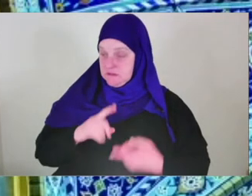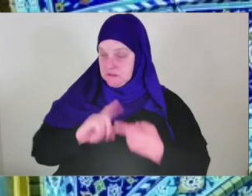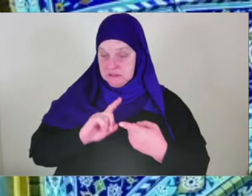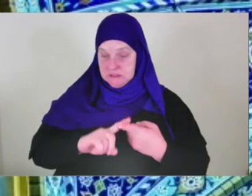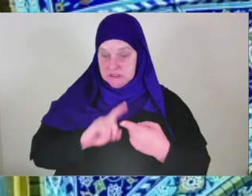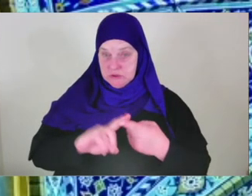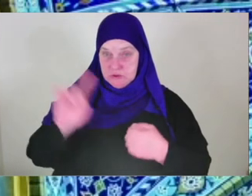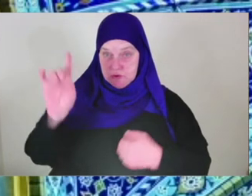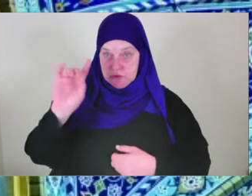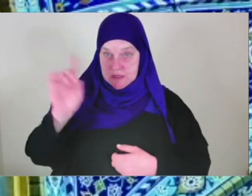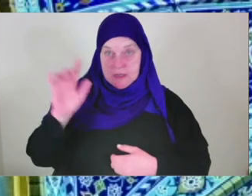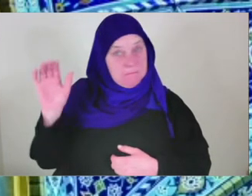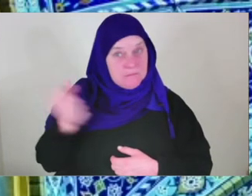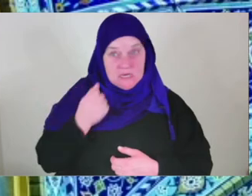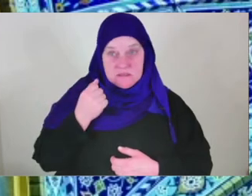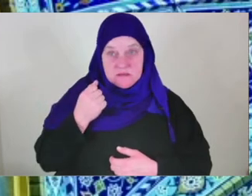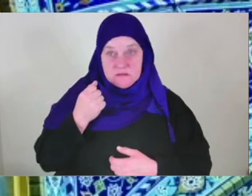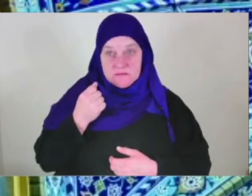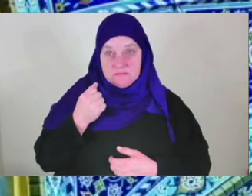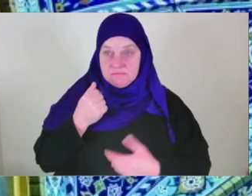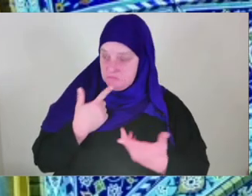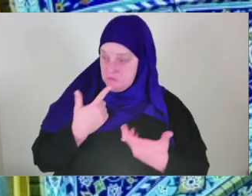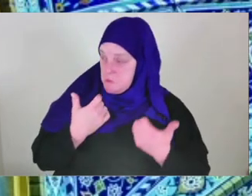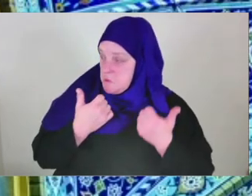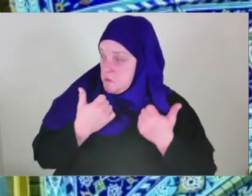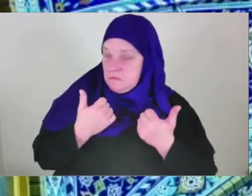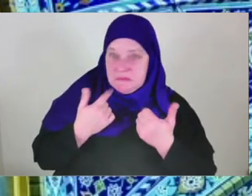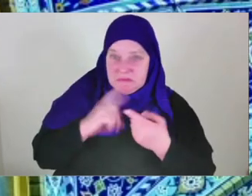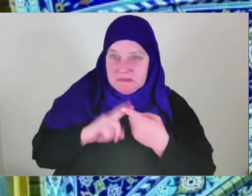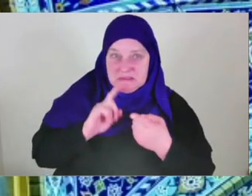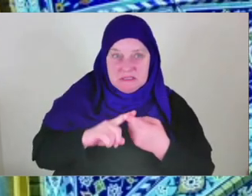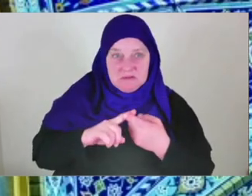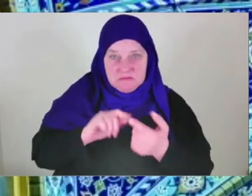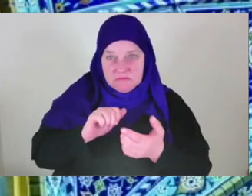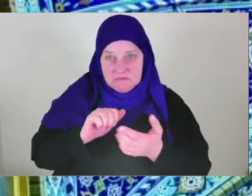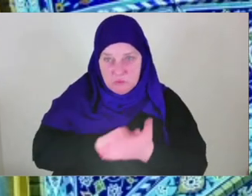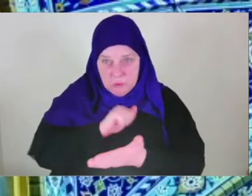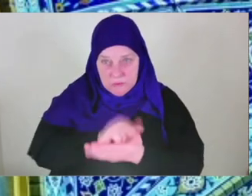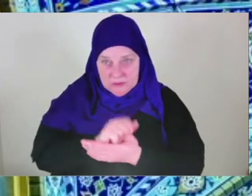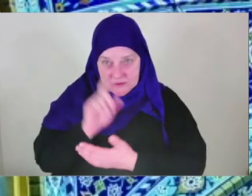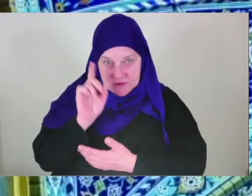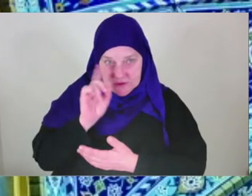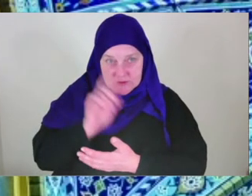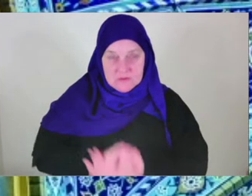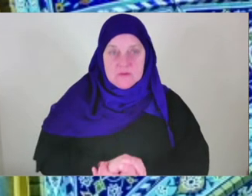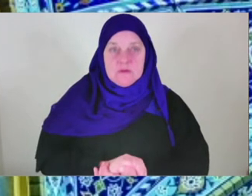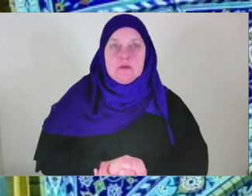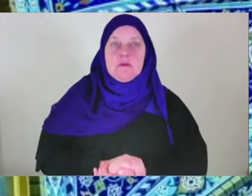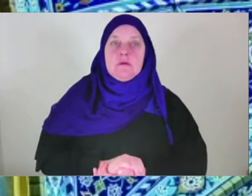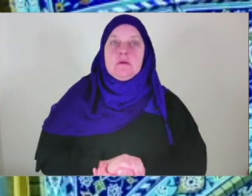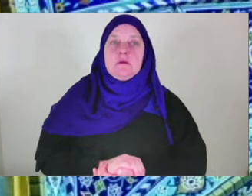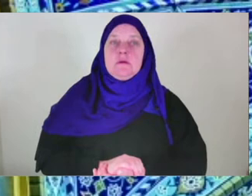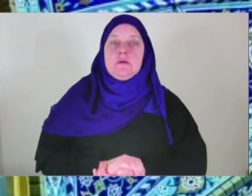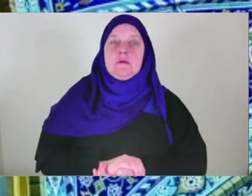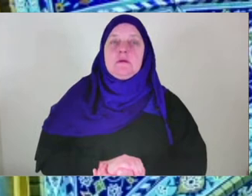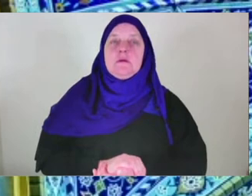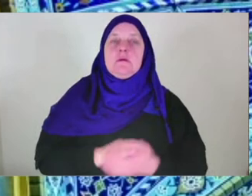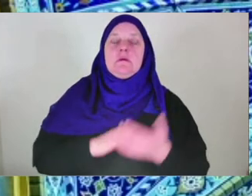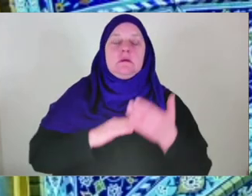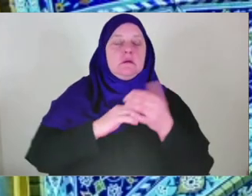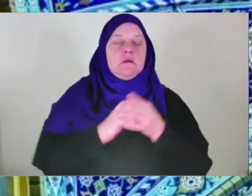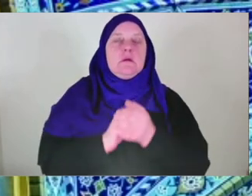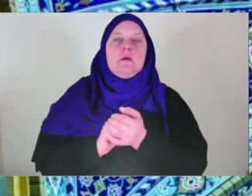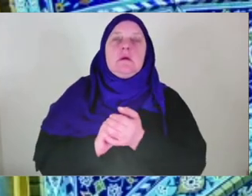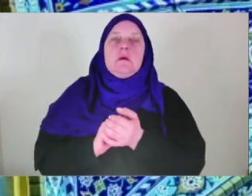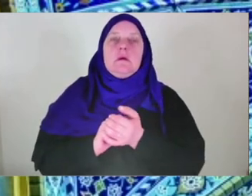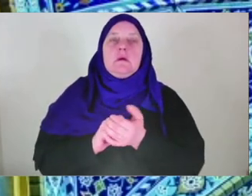The jurisprudential zakat? Yes, sir. Yes, jurisprudential zakat applies mainly to people